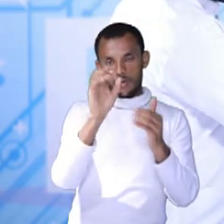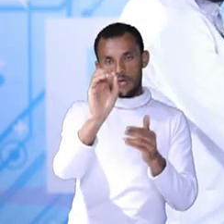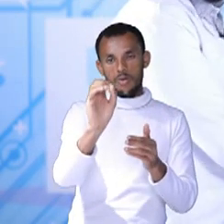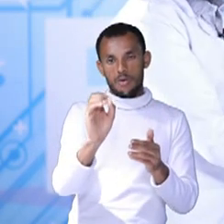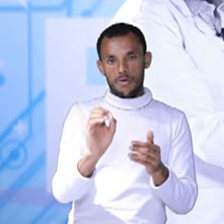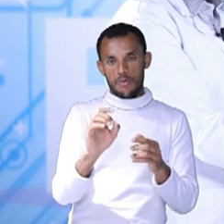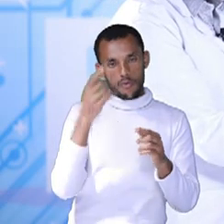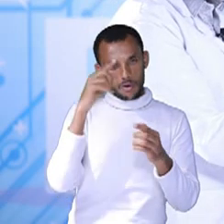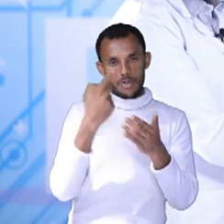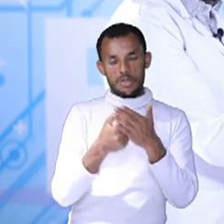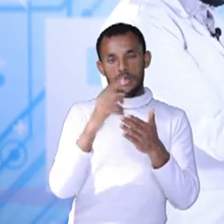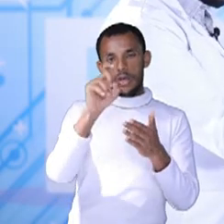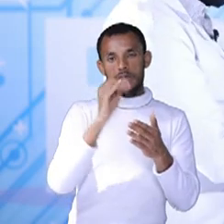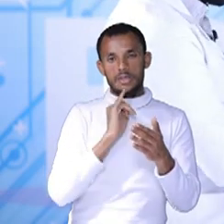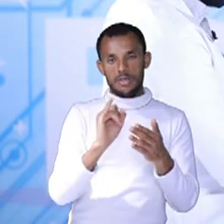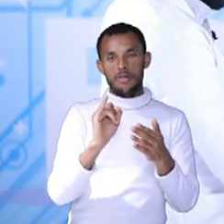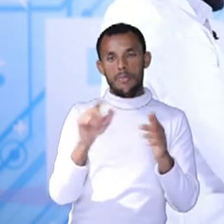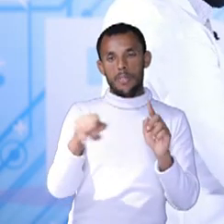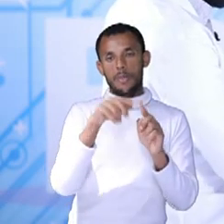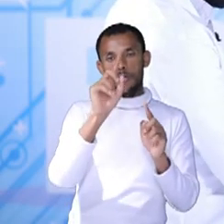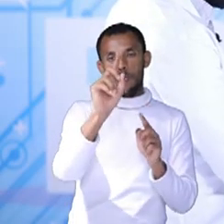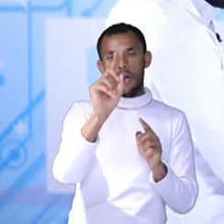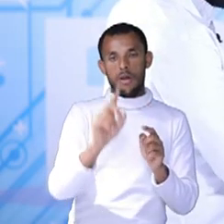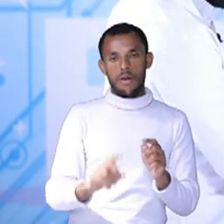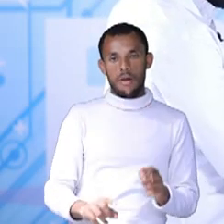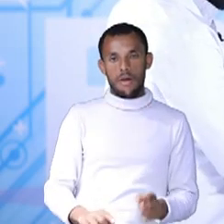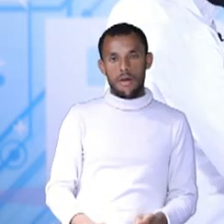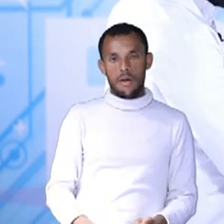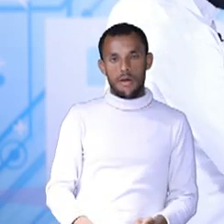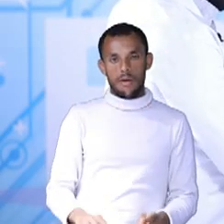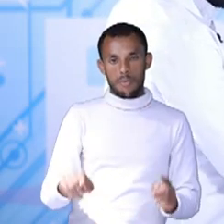0. For this x is this positive 1